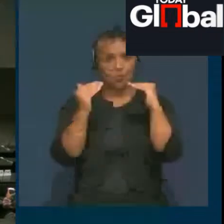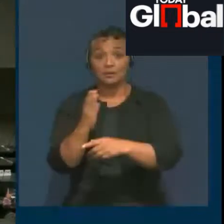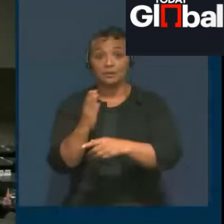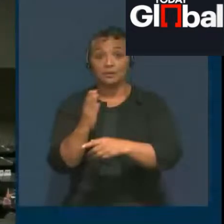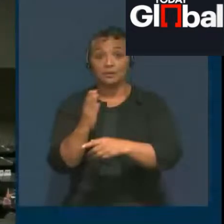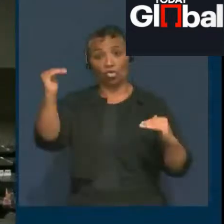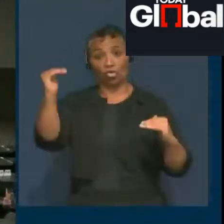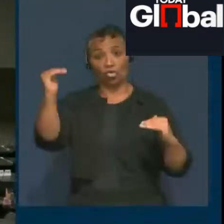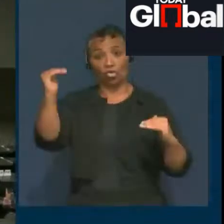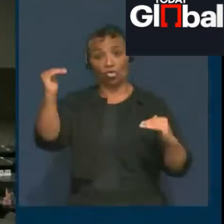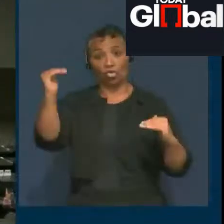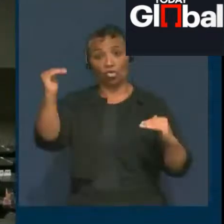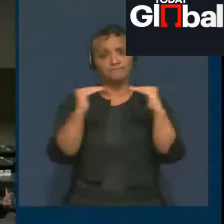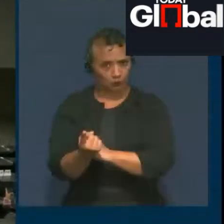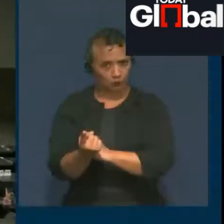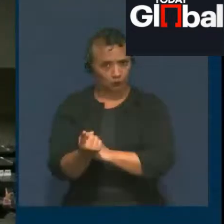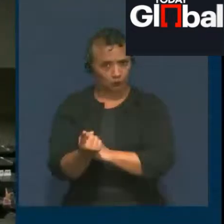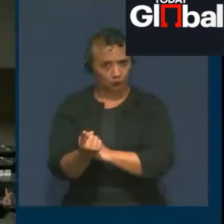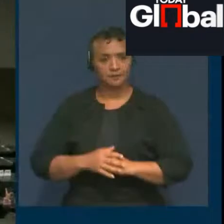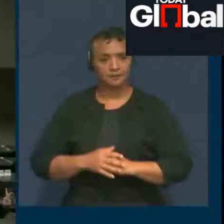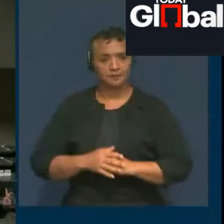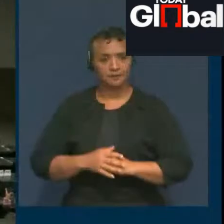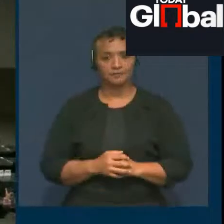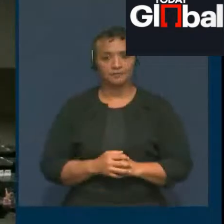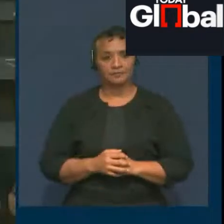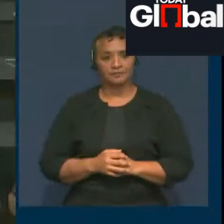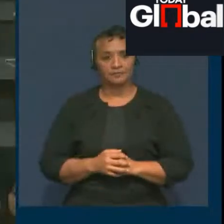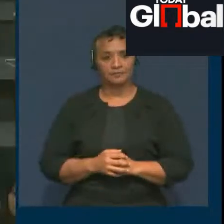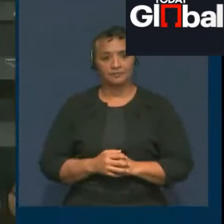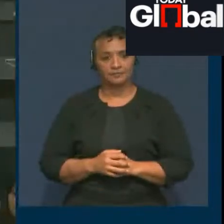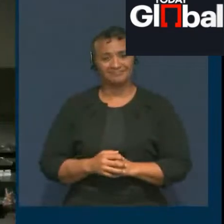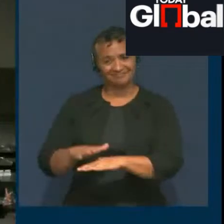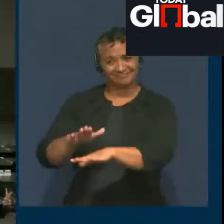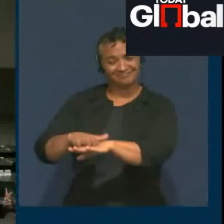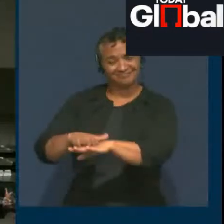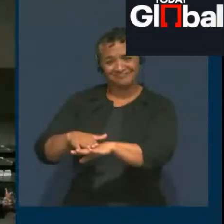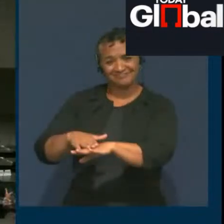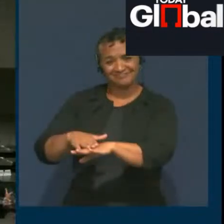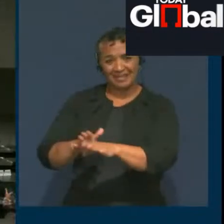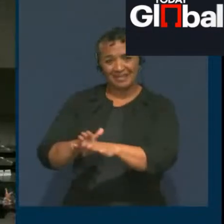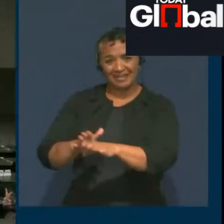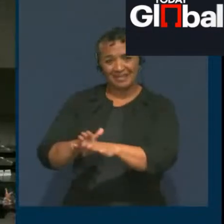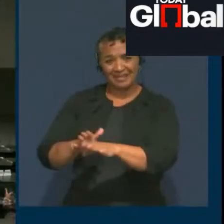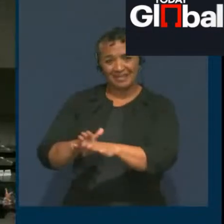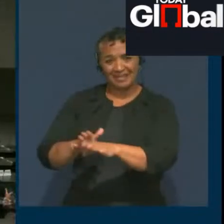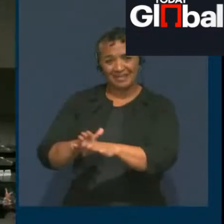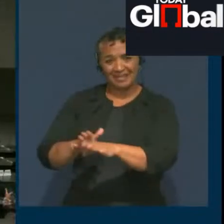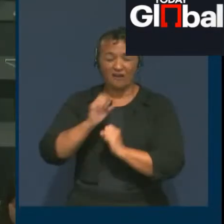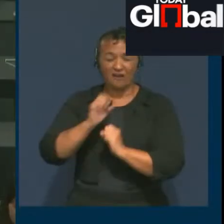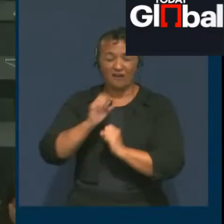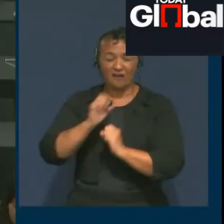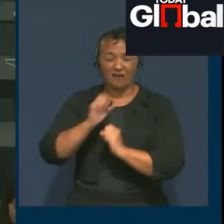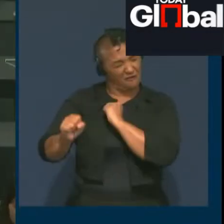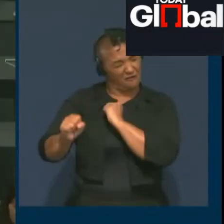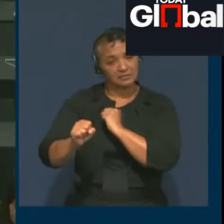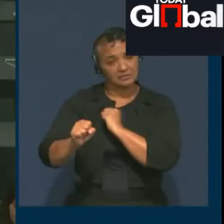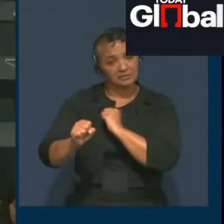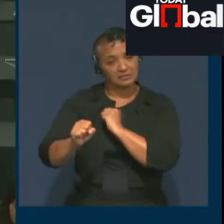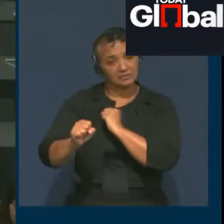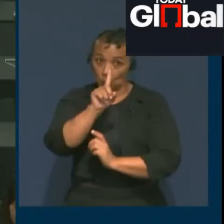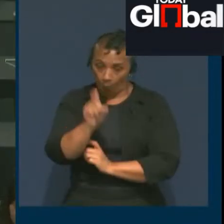I would request the members of the delegation to speak at a more reasonable pace so that the interpreters can follow. Thank you very much.